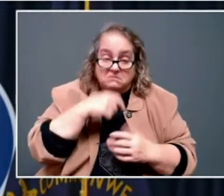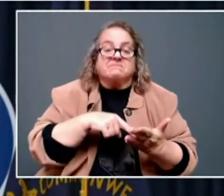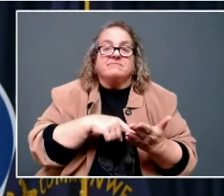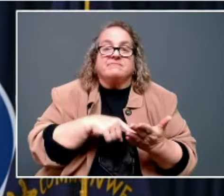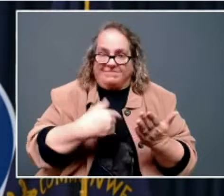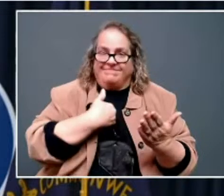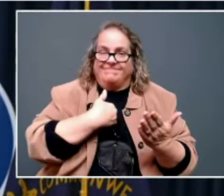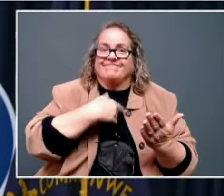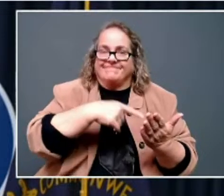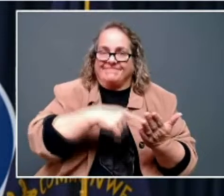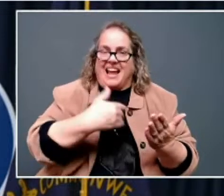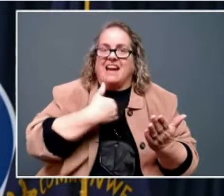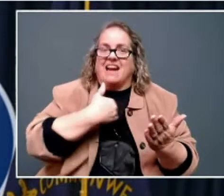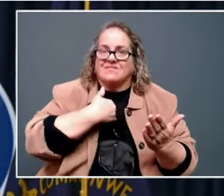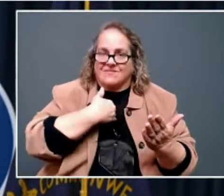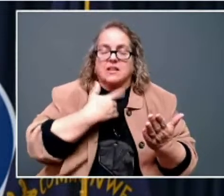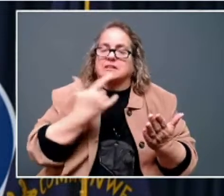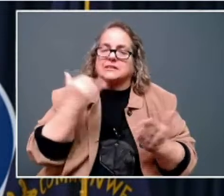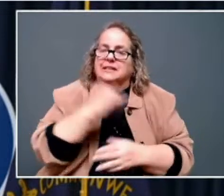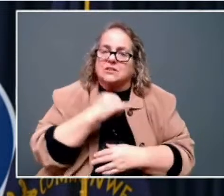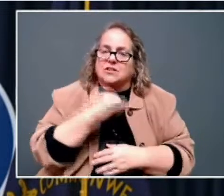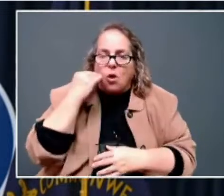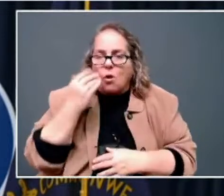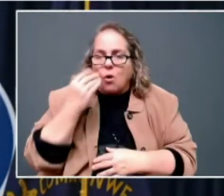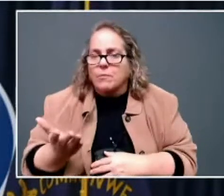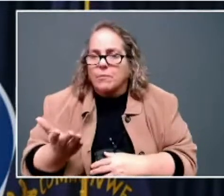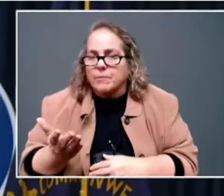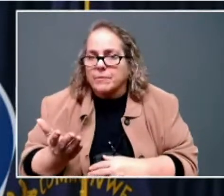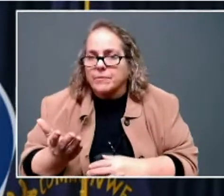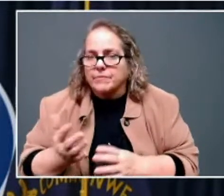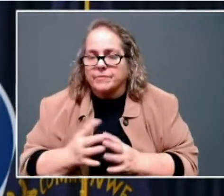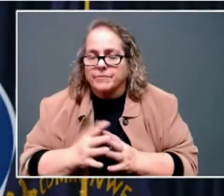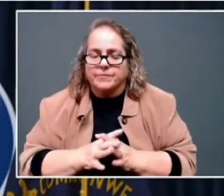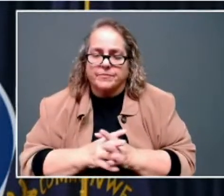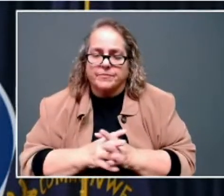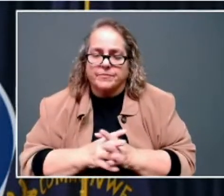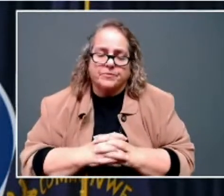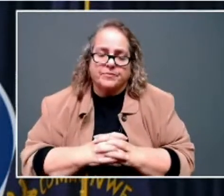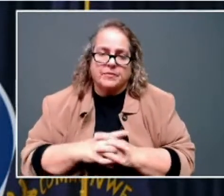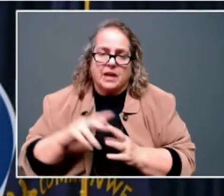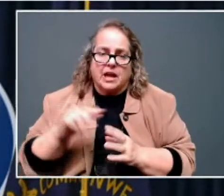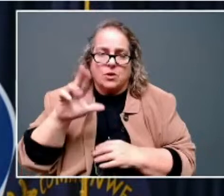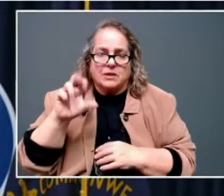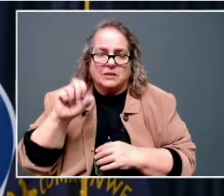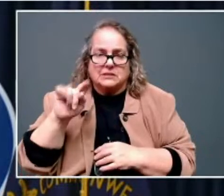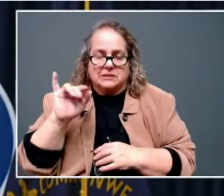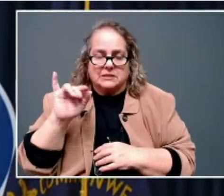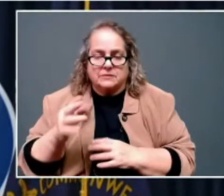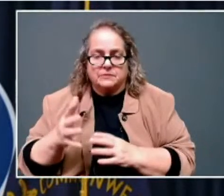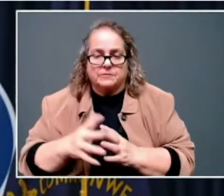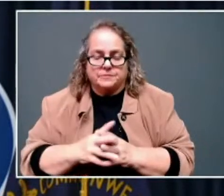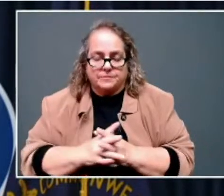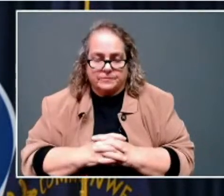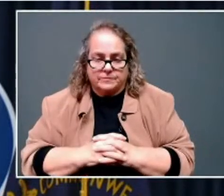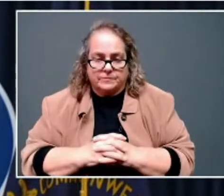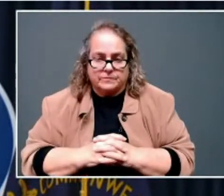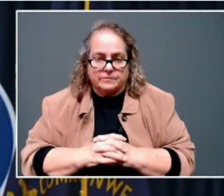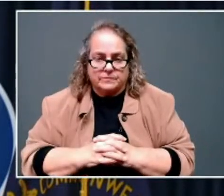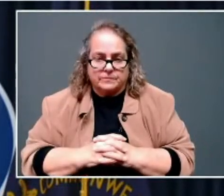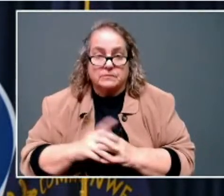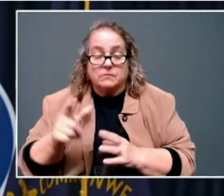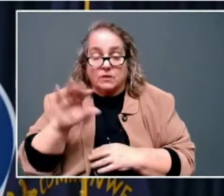that. Austin. Thank you, Governor. Sure. One question on the Ford plant Mhm. that's